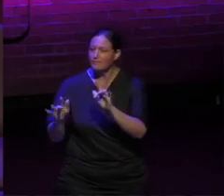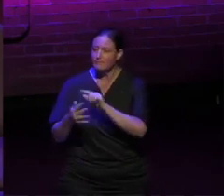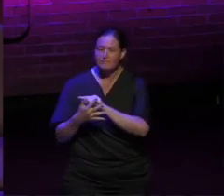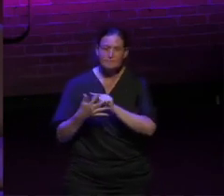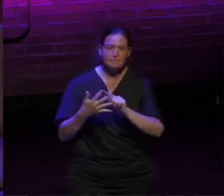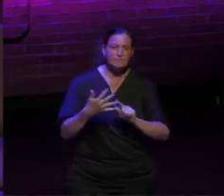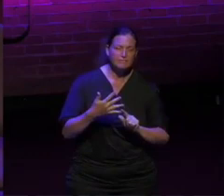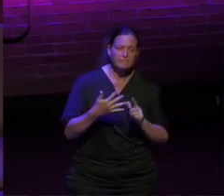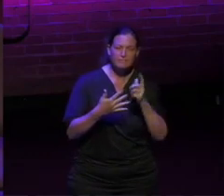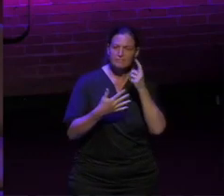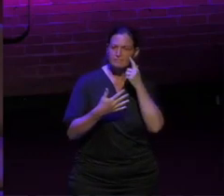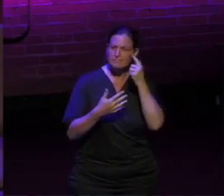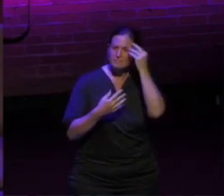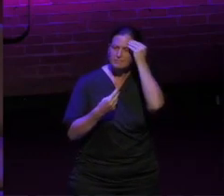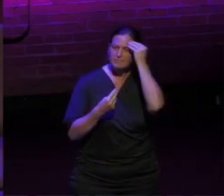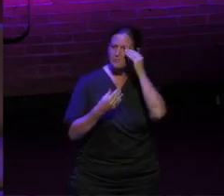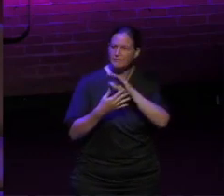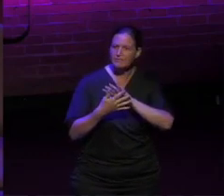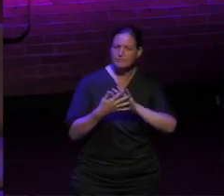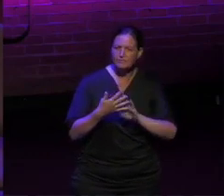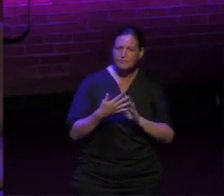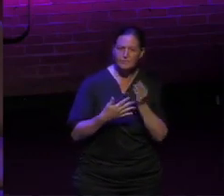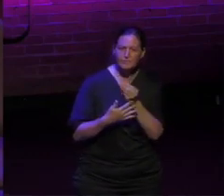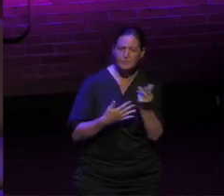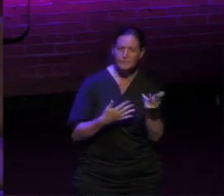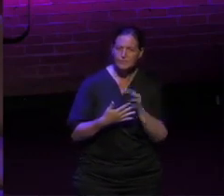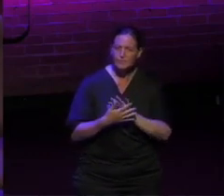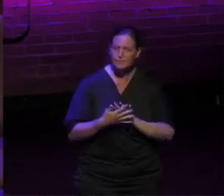can only name a few.